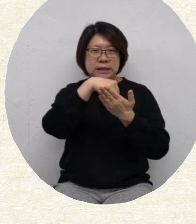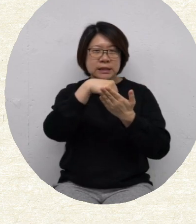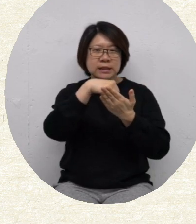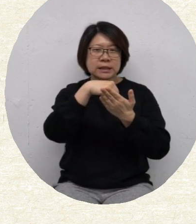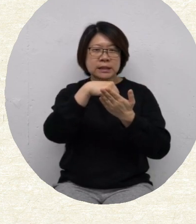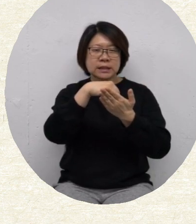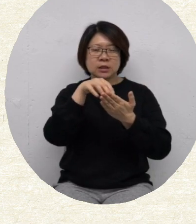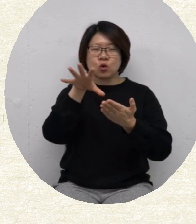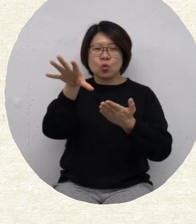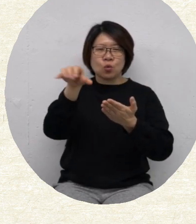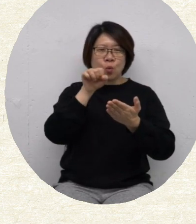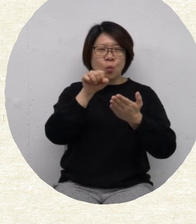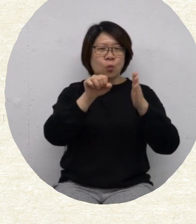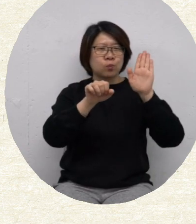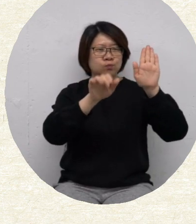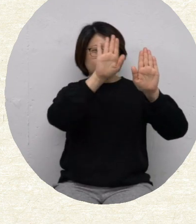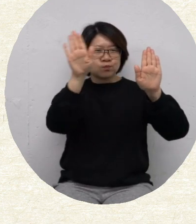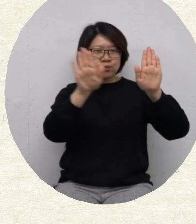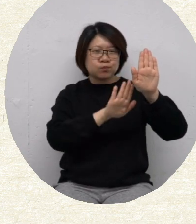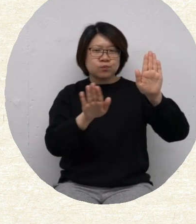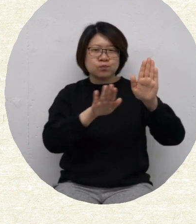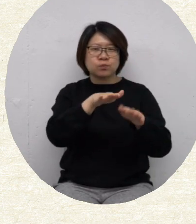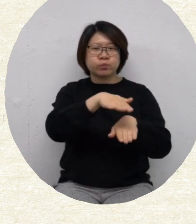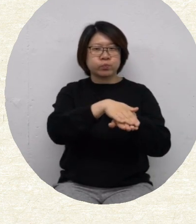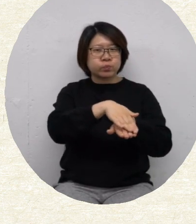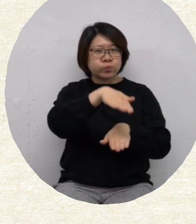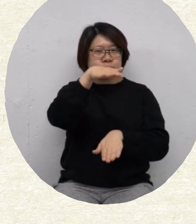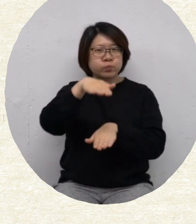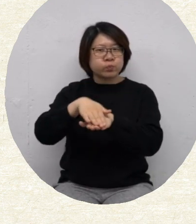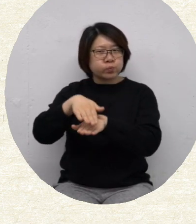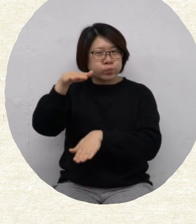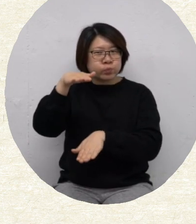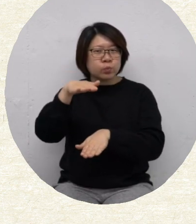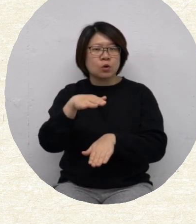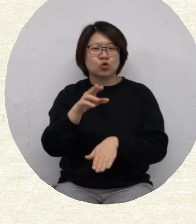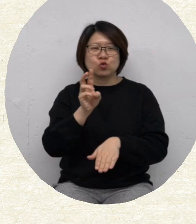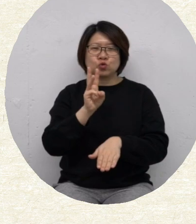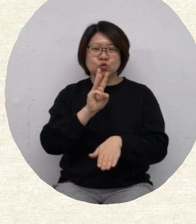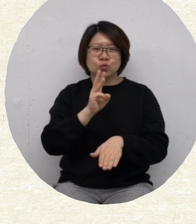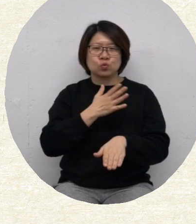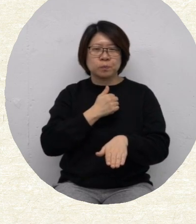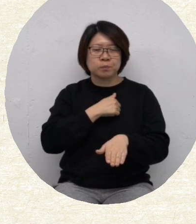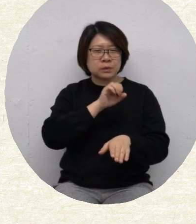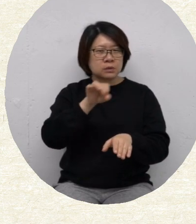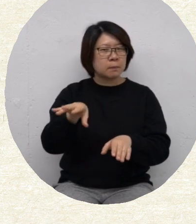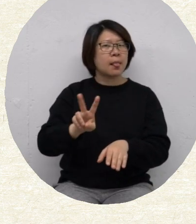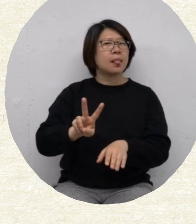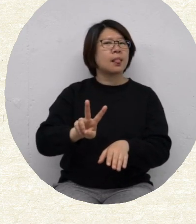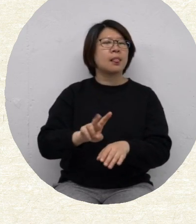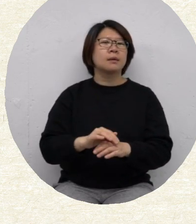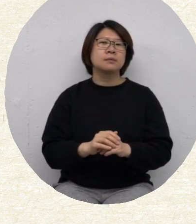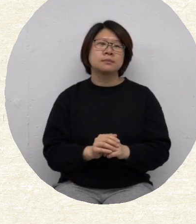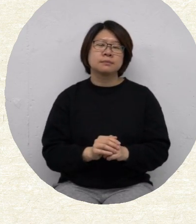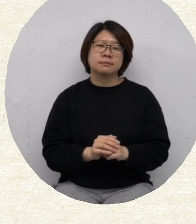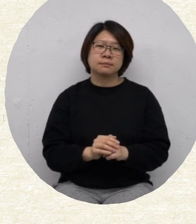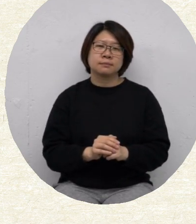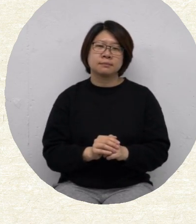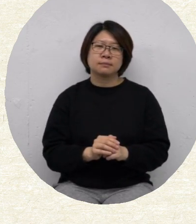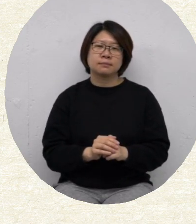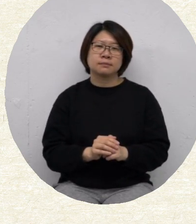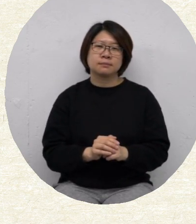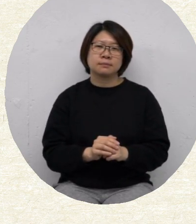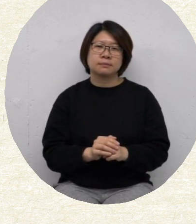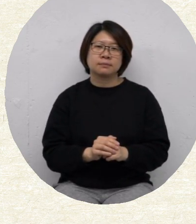Using these ink and alcohol-stained cutout shapes, I made studies of different arrangements and conditions.